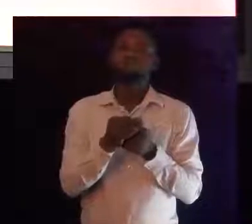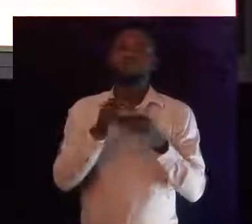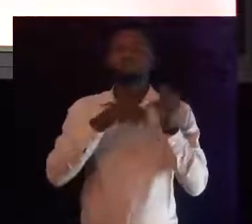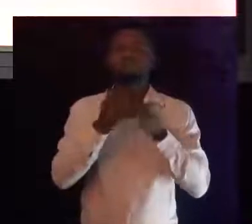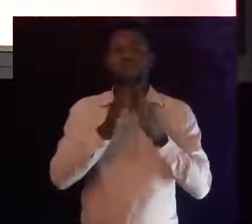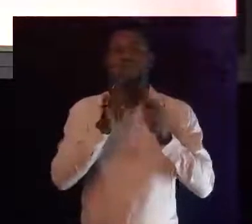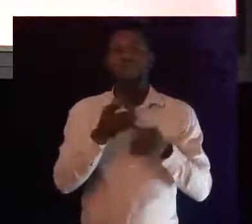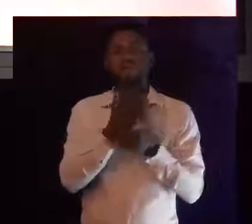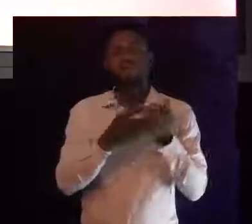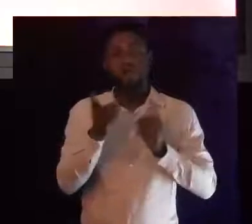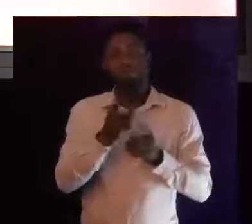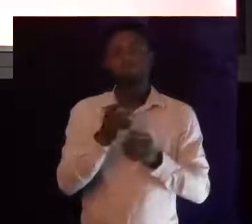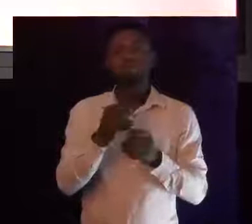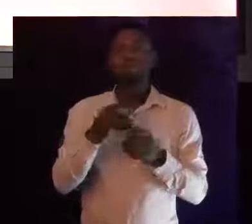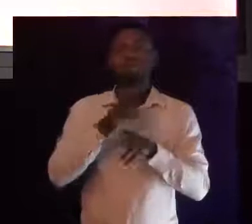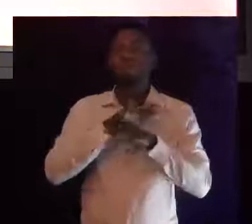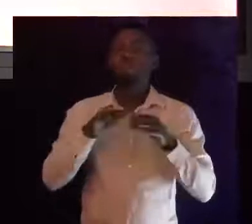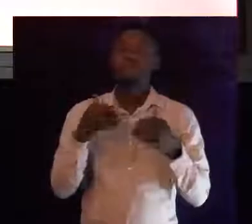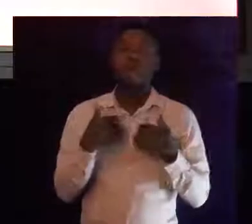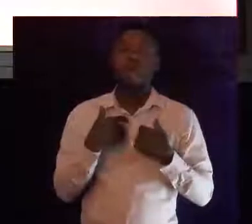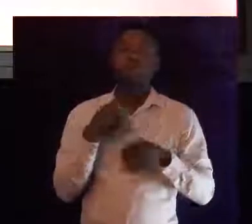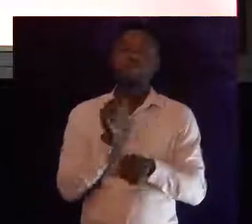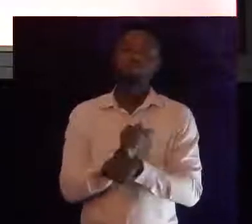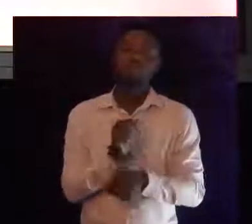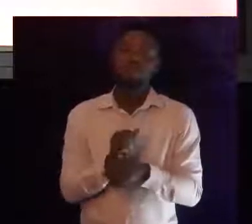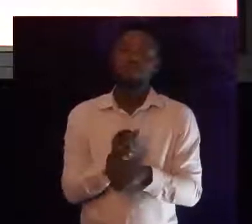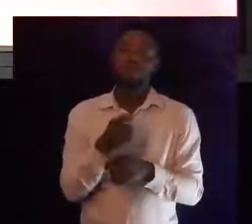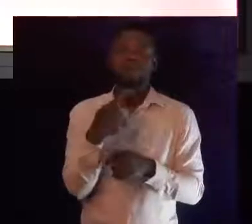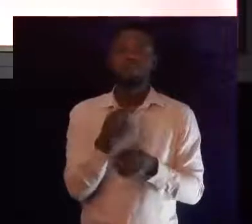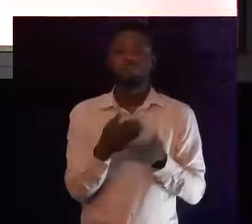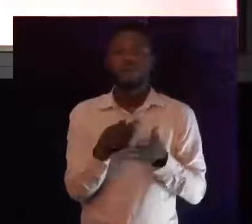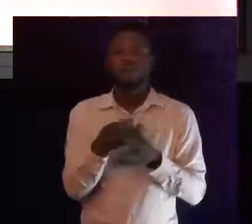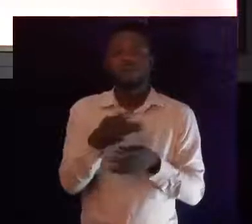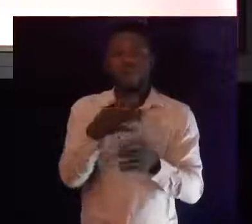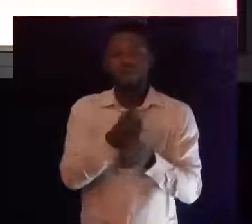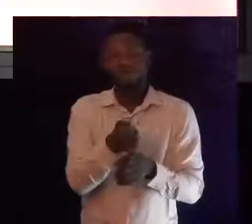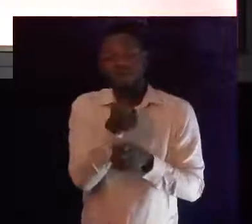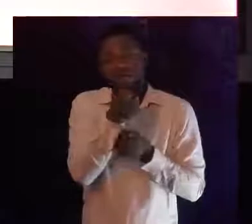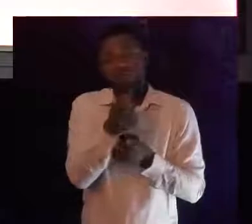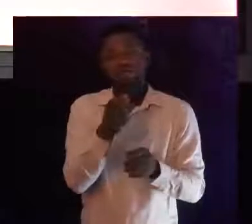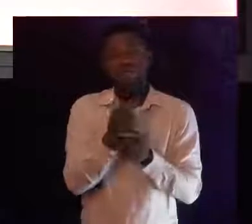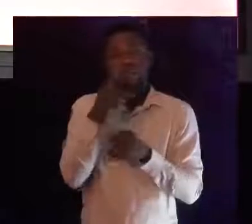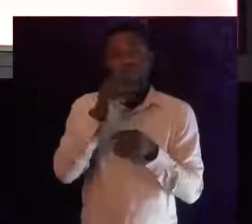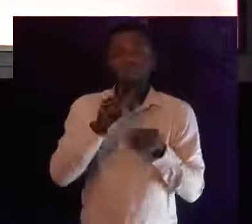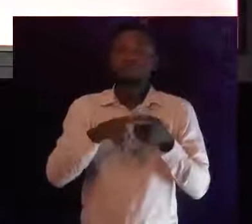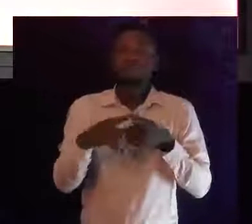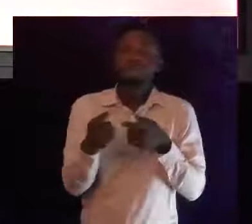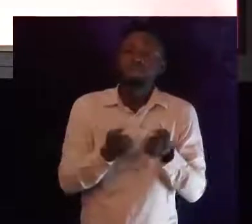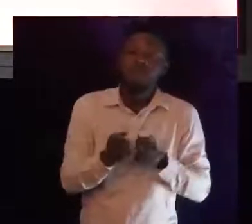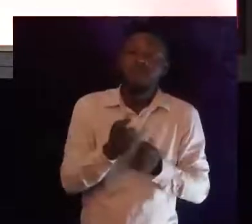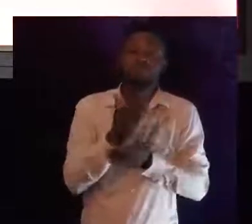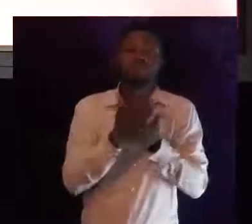not jobless, but the money they earn as income is not enough to build any